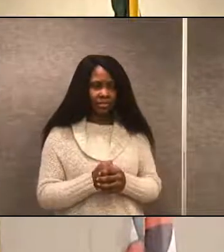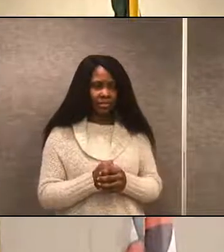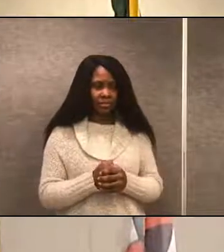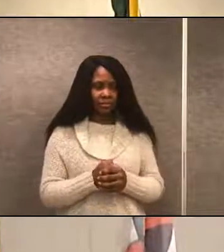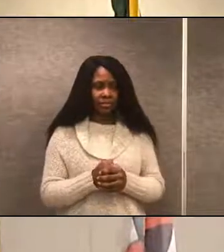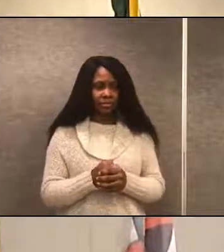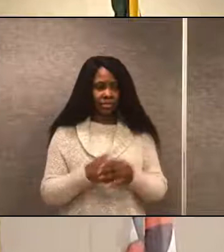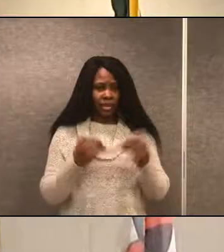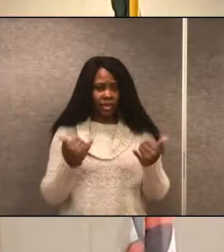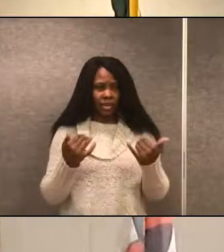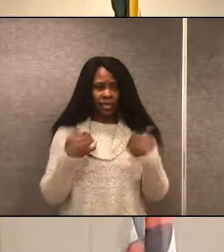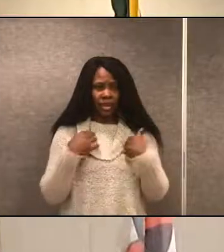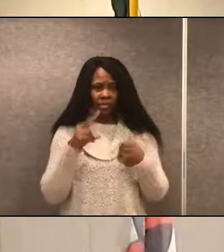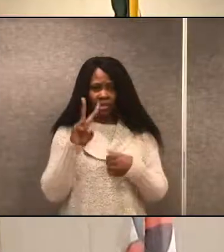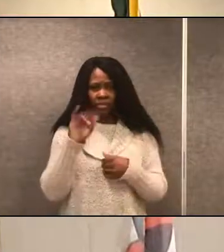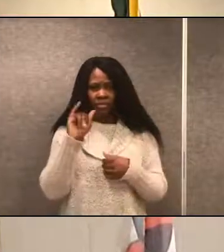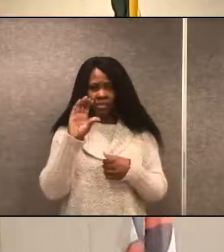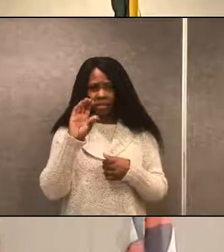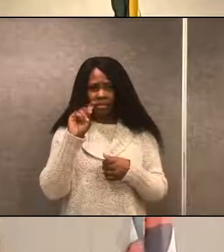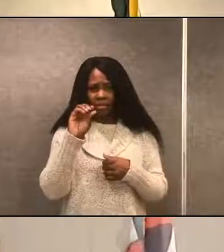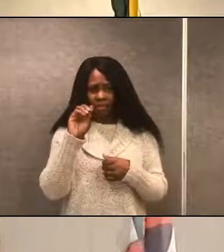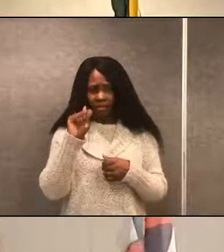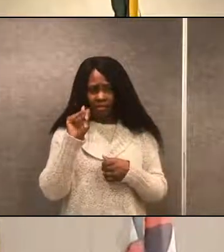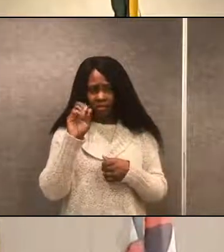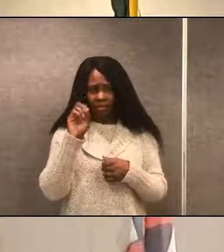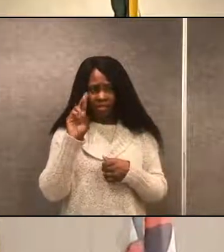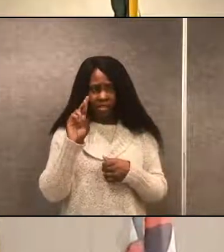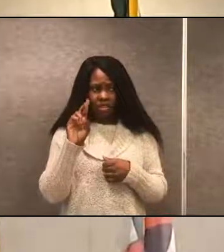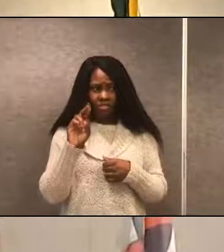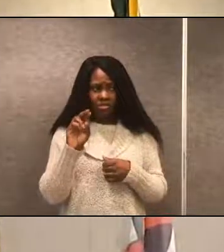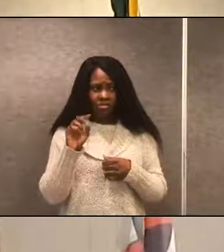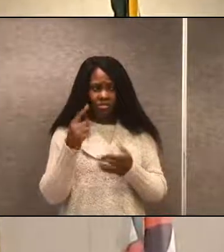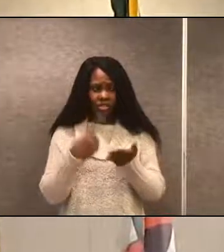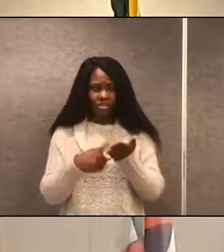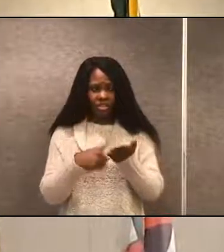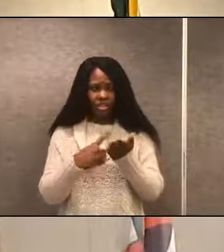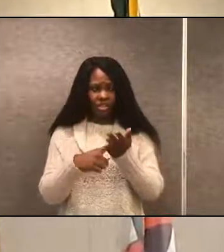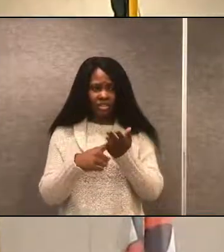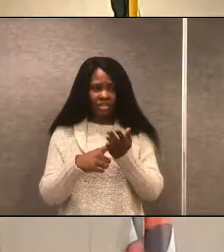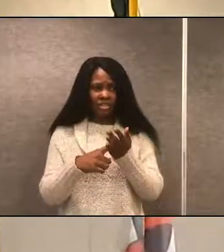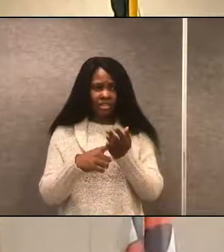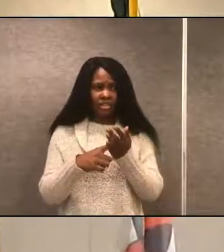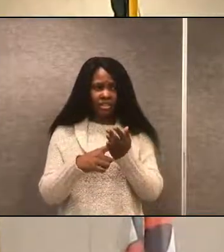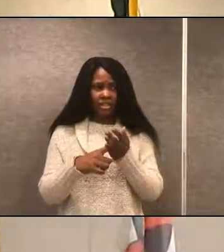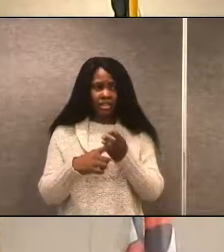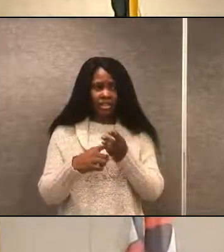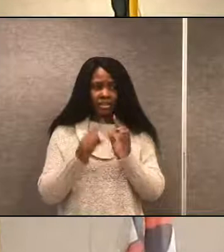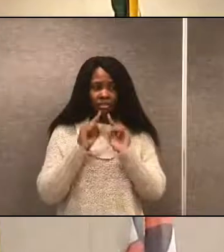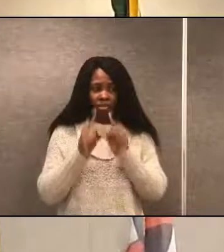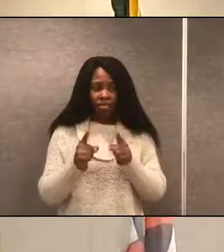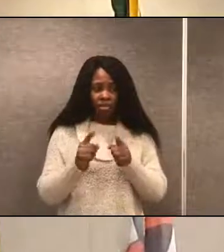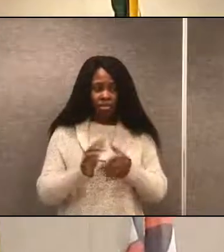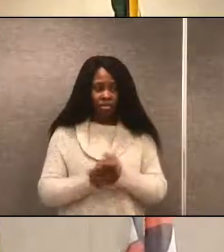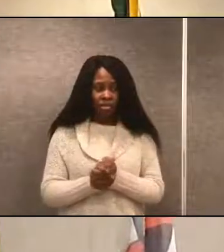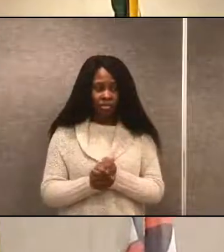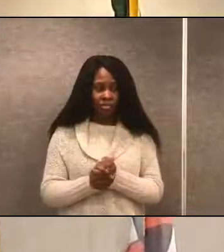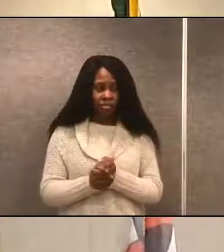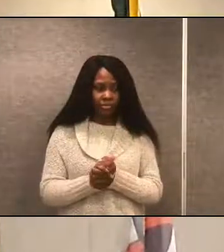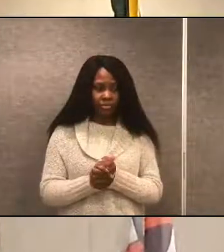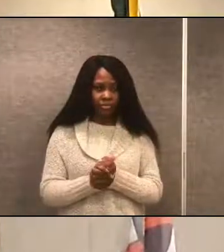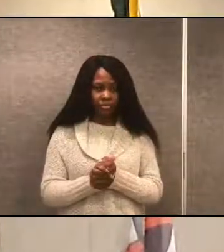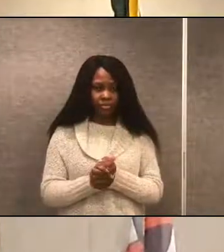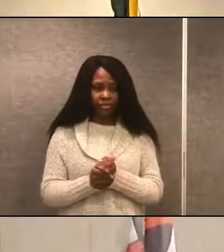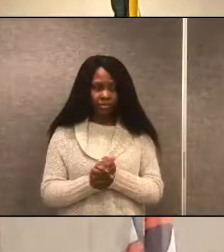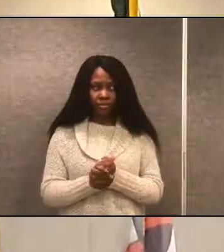that. talk about the executive order and Yes. some of the restrictions. Yes. Good evening, Mayor. Good, Thank you. Thank you,